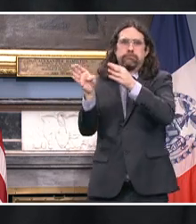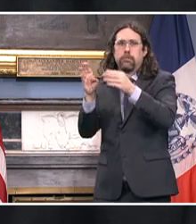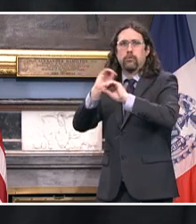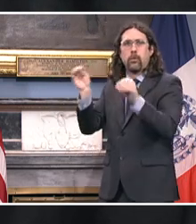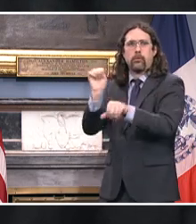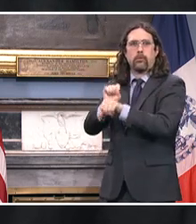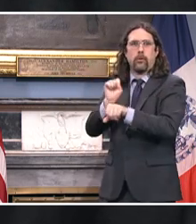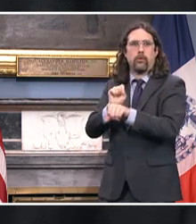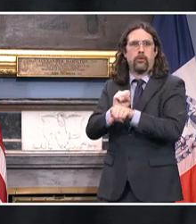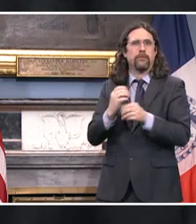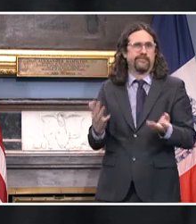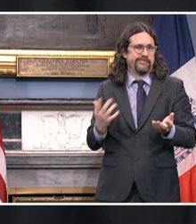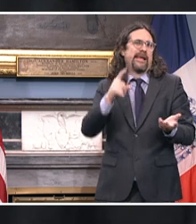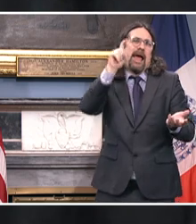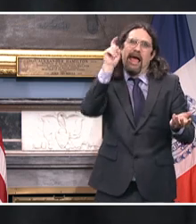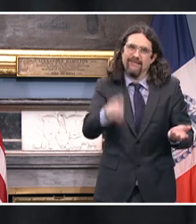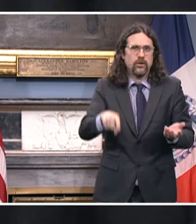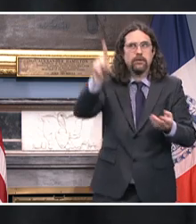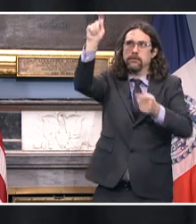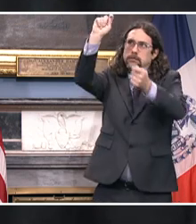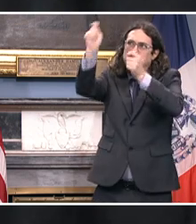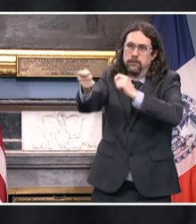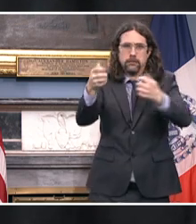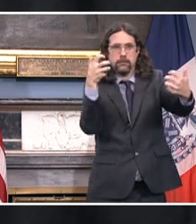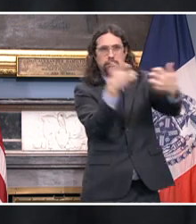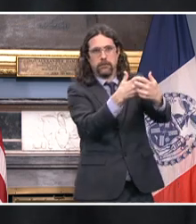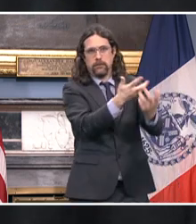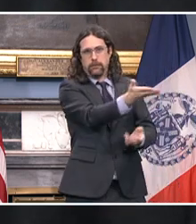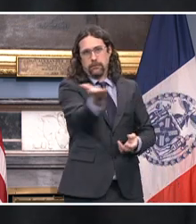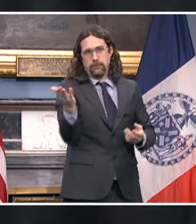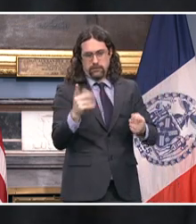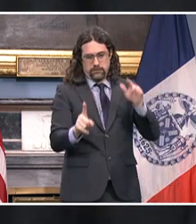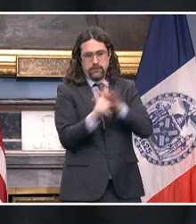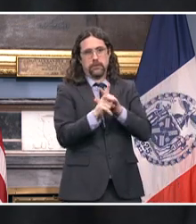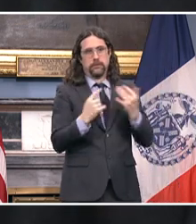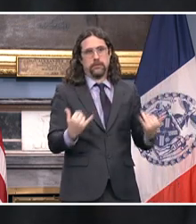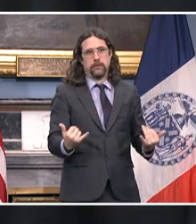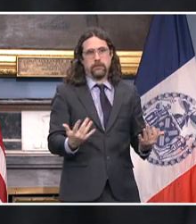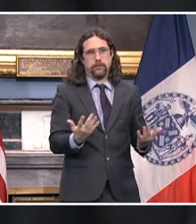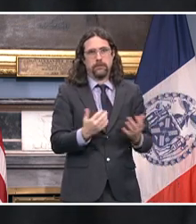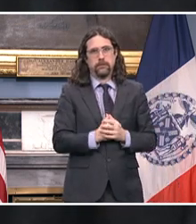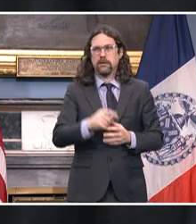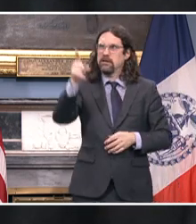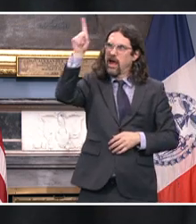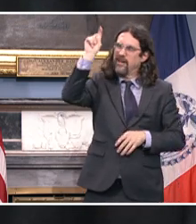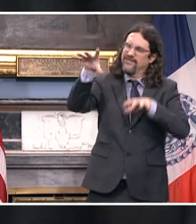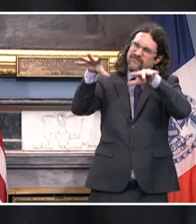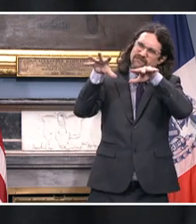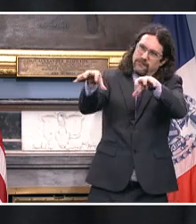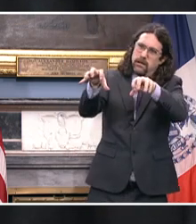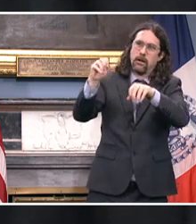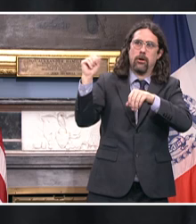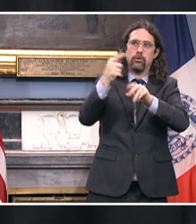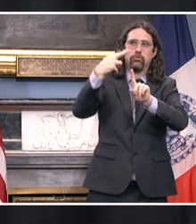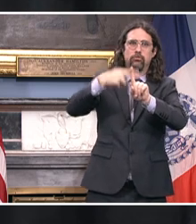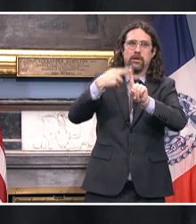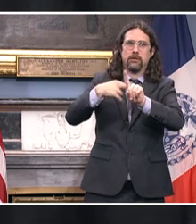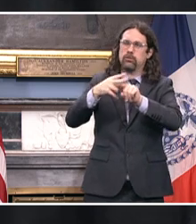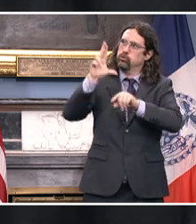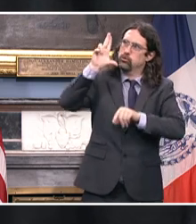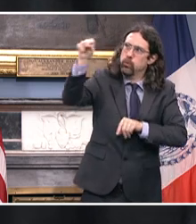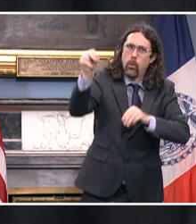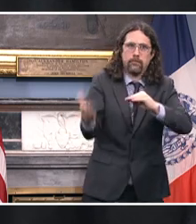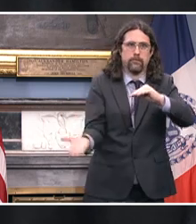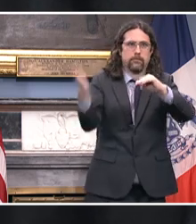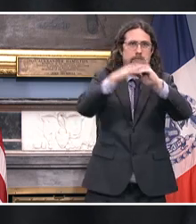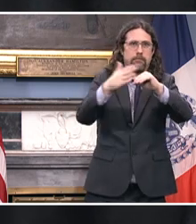I also say again to the state of New York, please act quickly. Let New Yorkers who can't afford the rent pay it with their